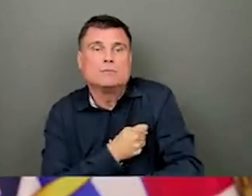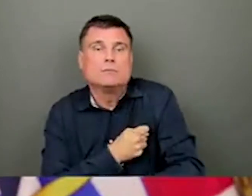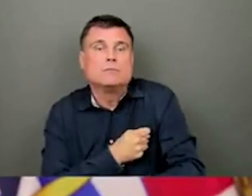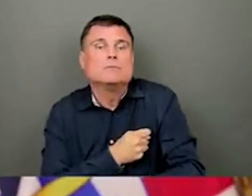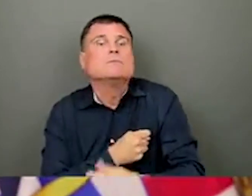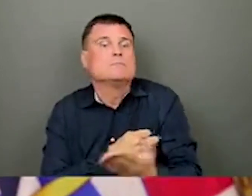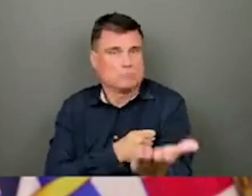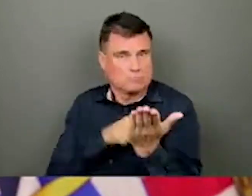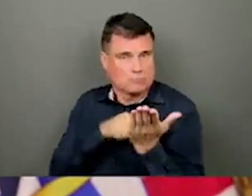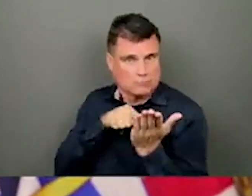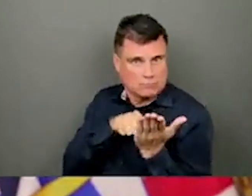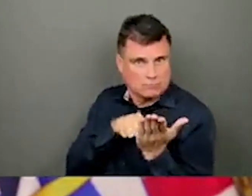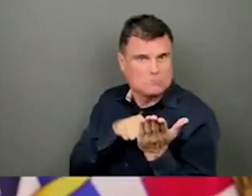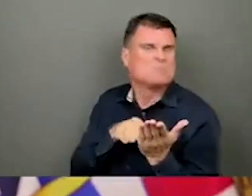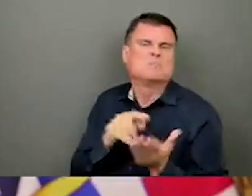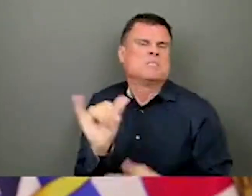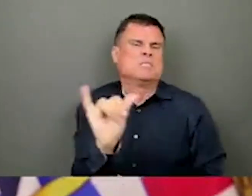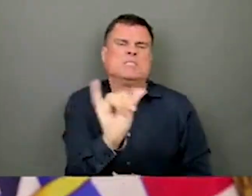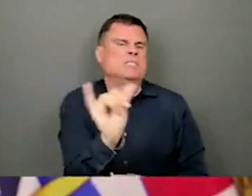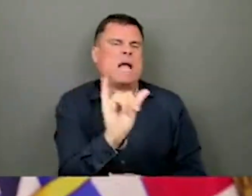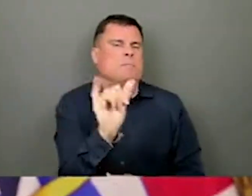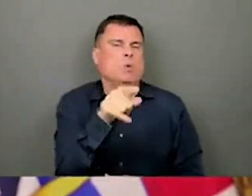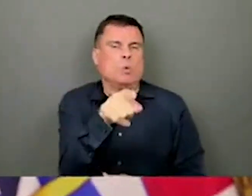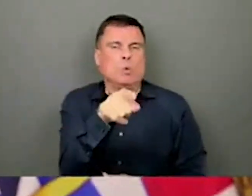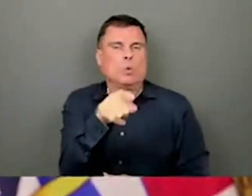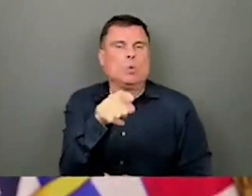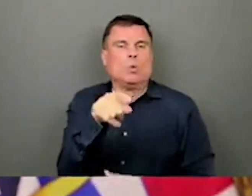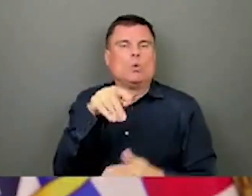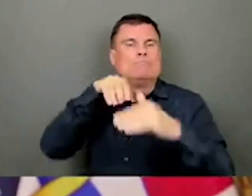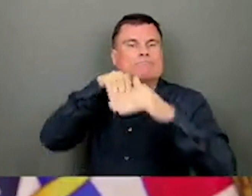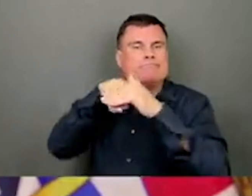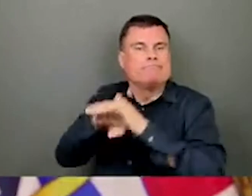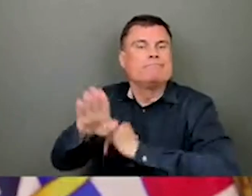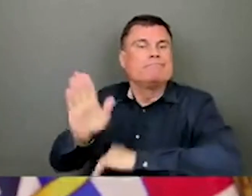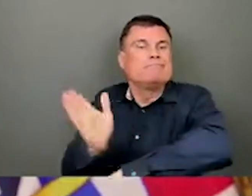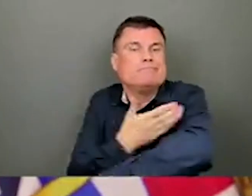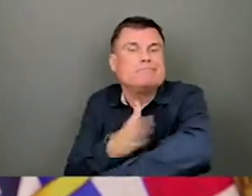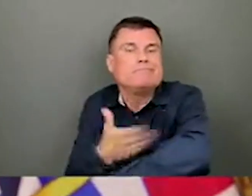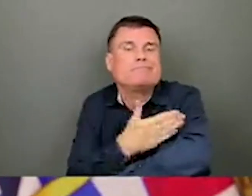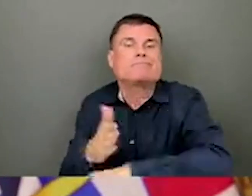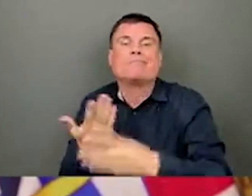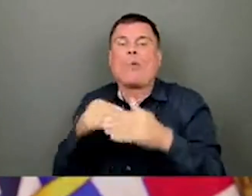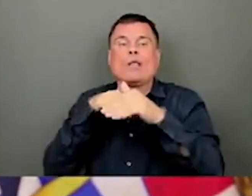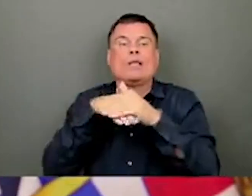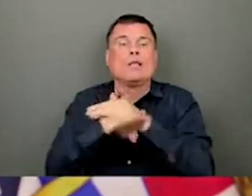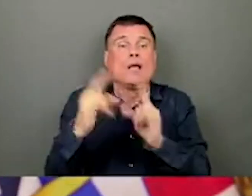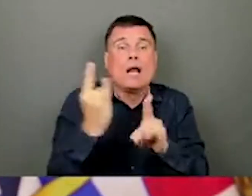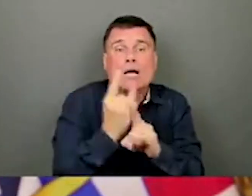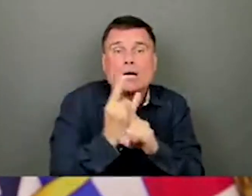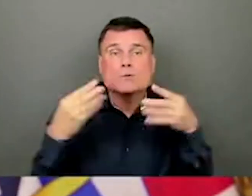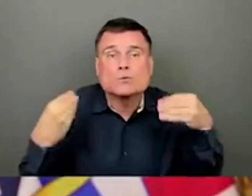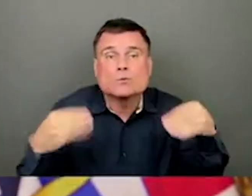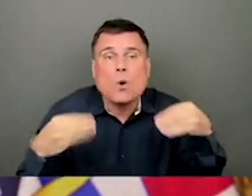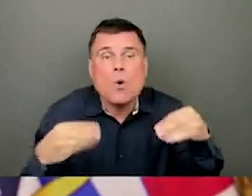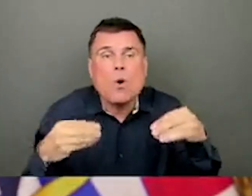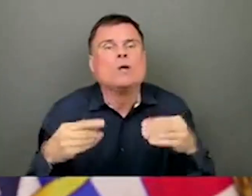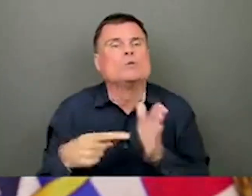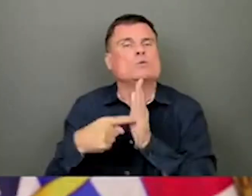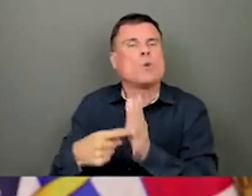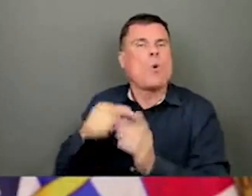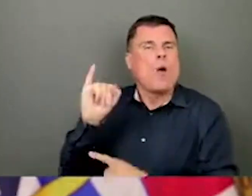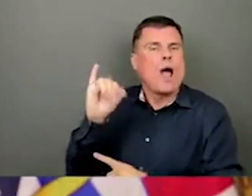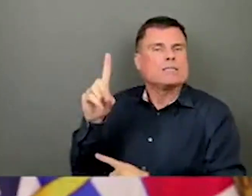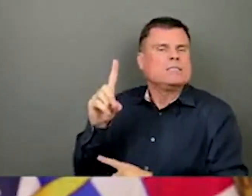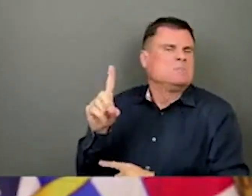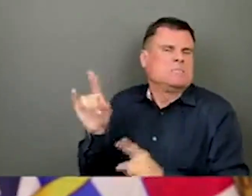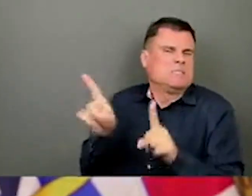if we're attending a concert or going into a liquor store, for example. So that is